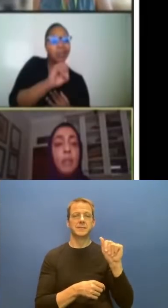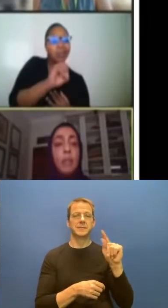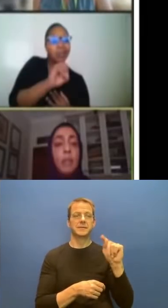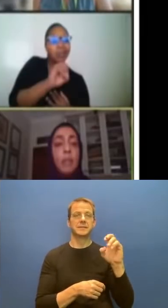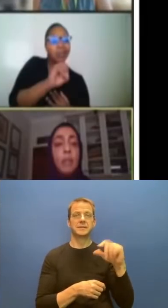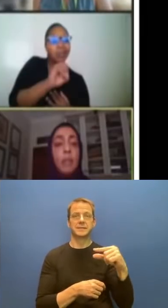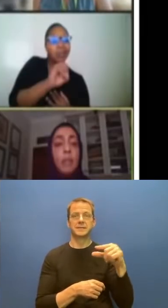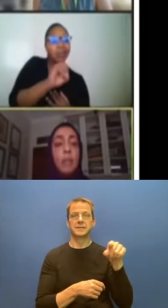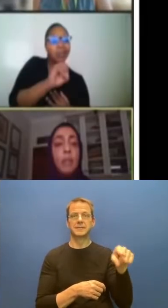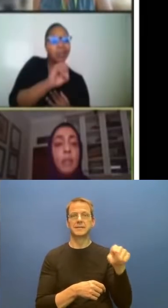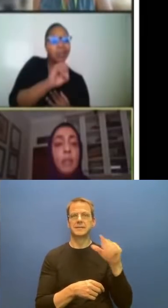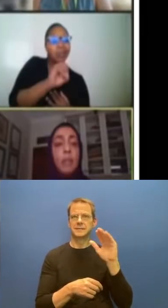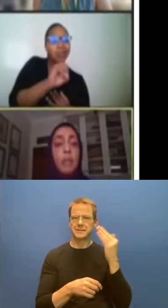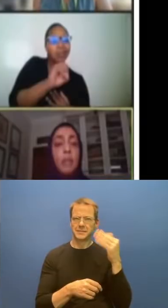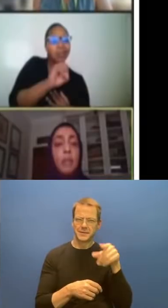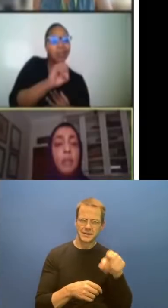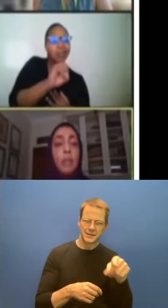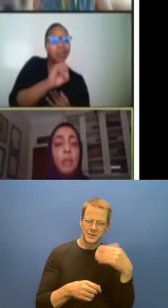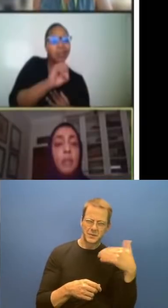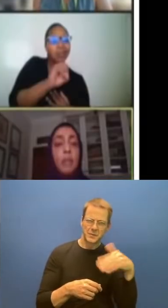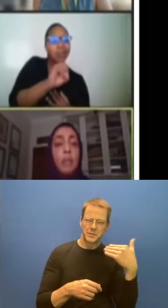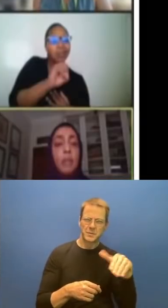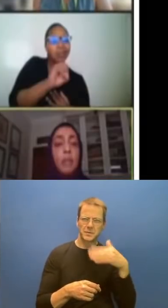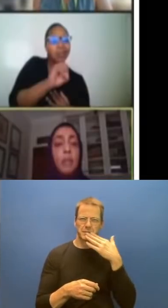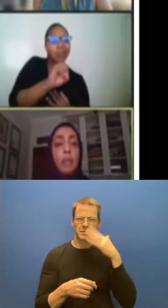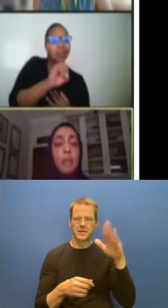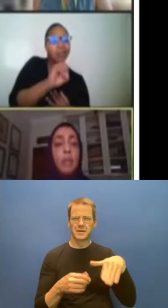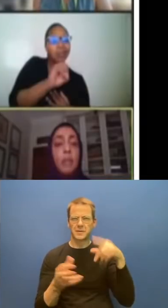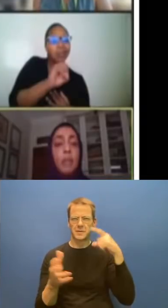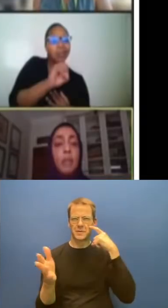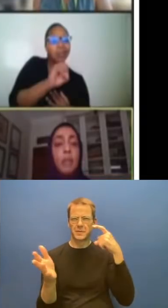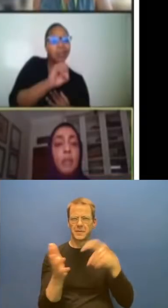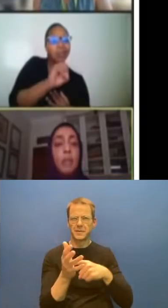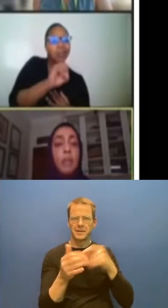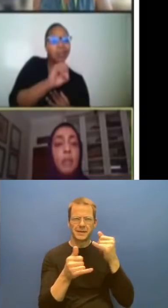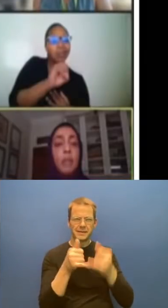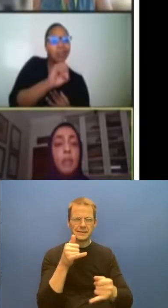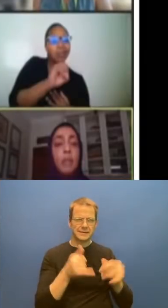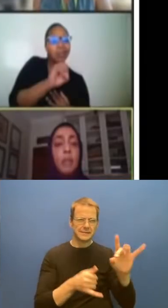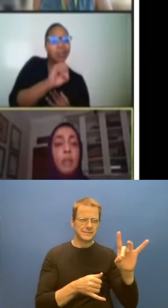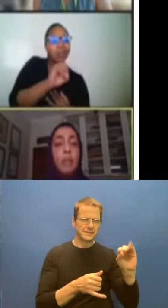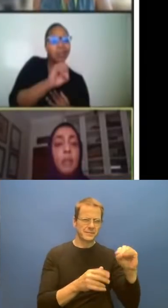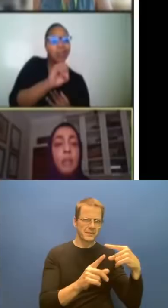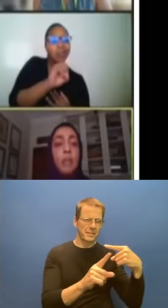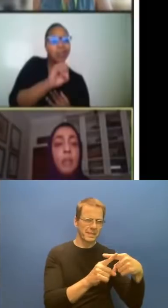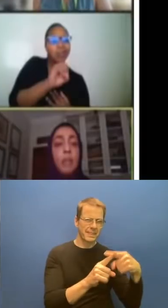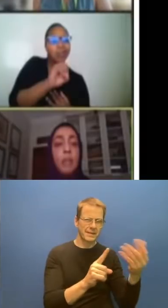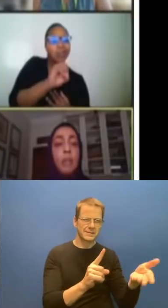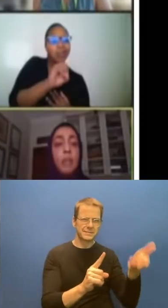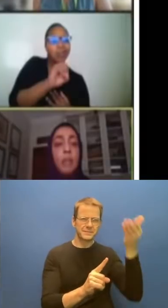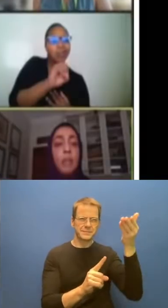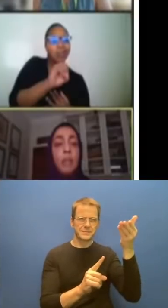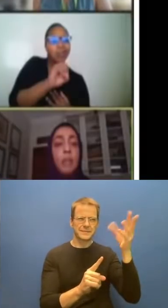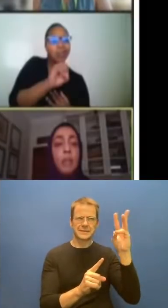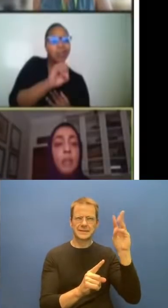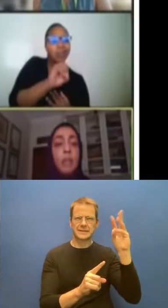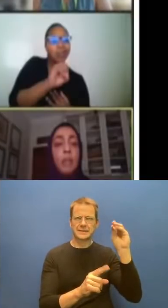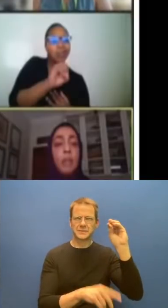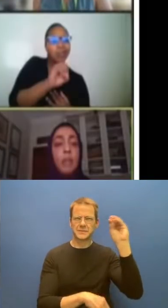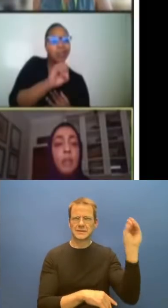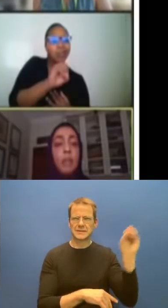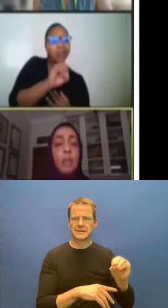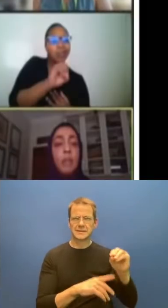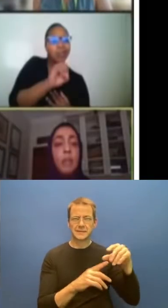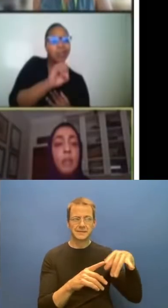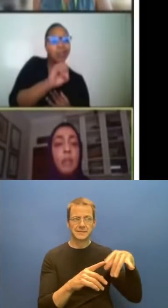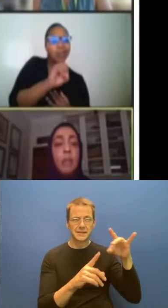60% approximately of cases have ended up in hospital, and the kids 0 to 4. Huge number.